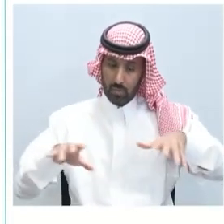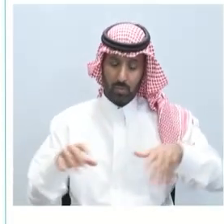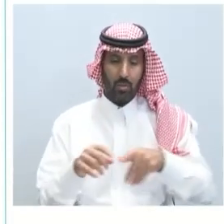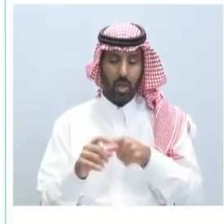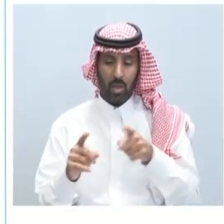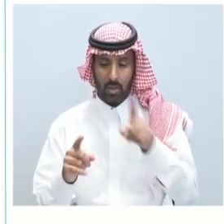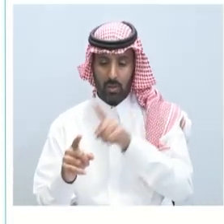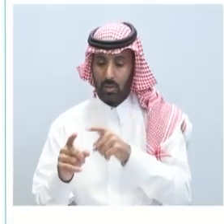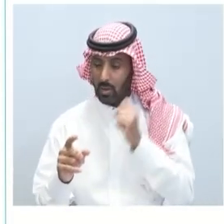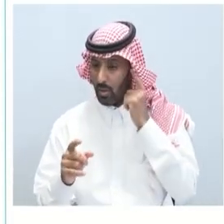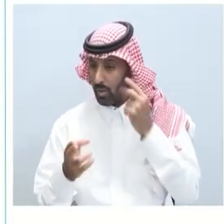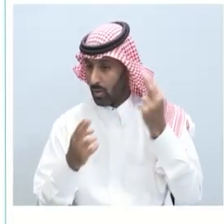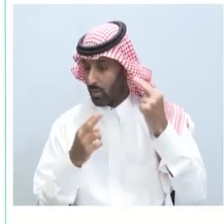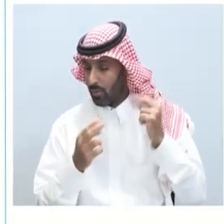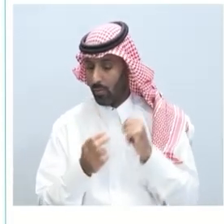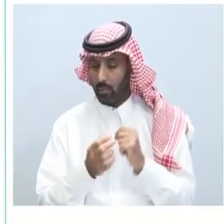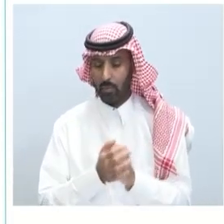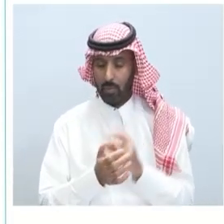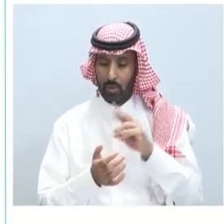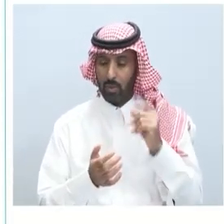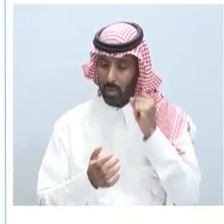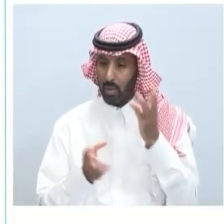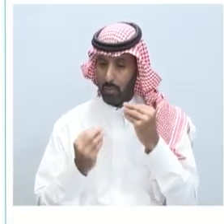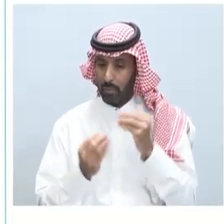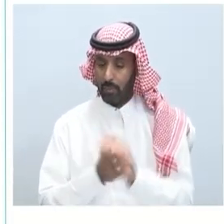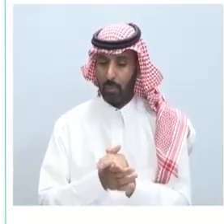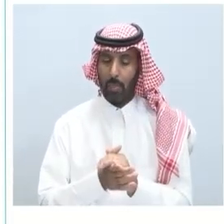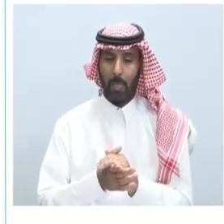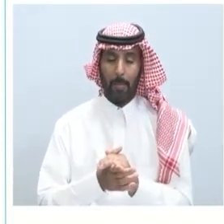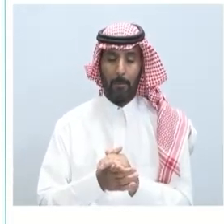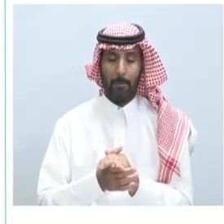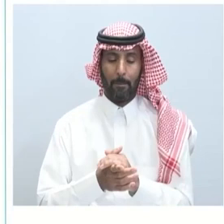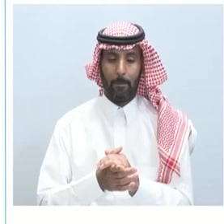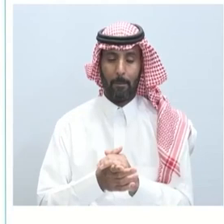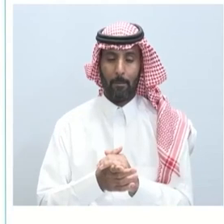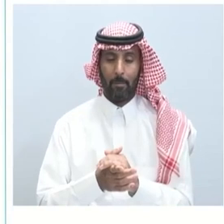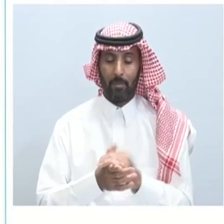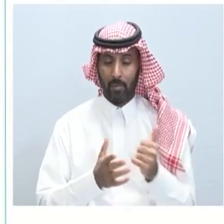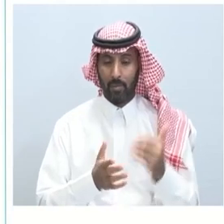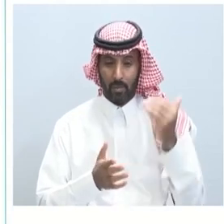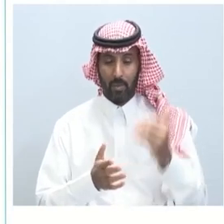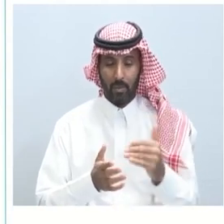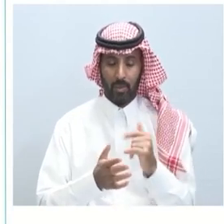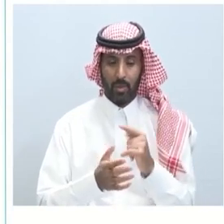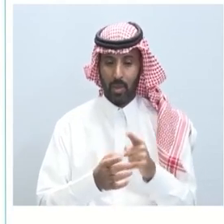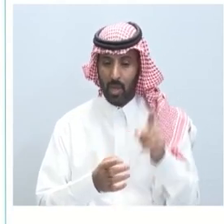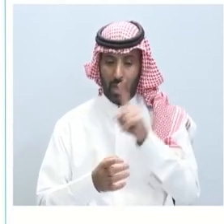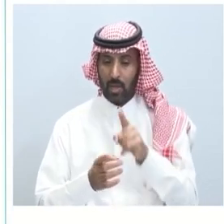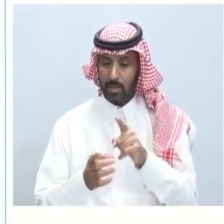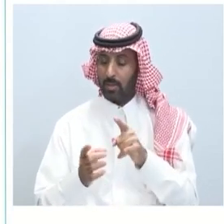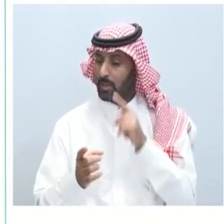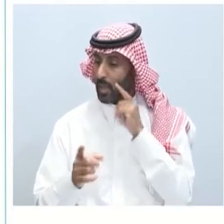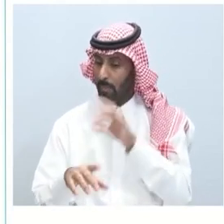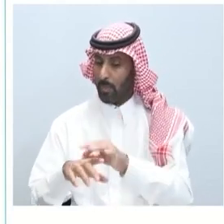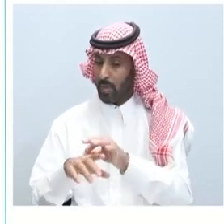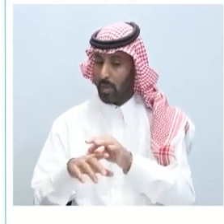the experienced rather than the learned. This is really good. Ask the experienced, people